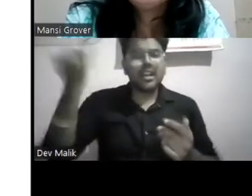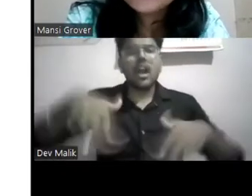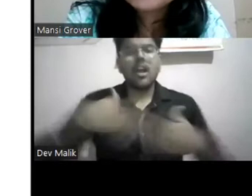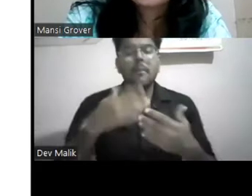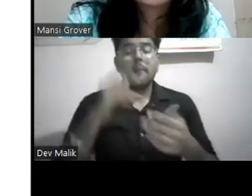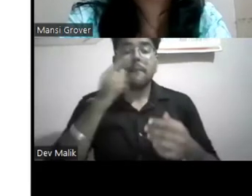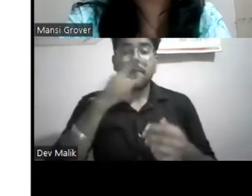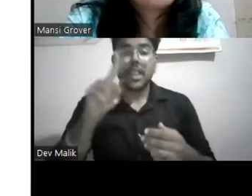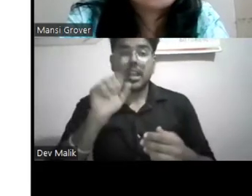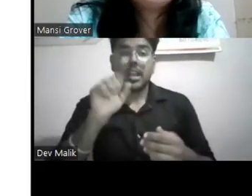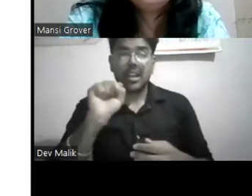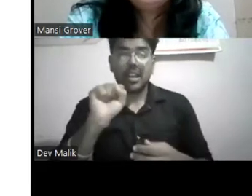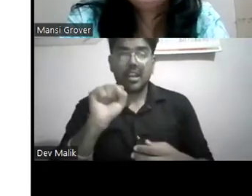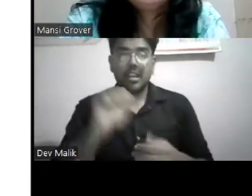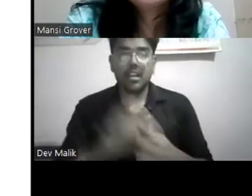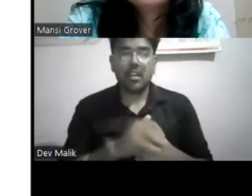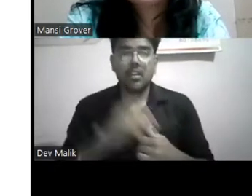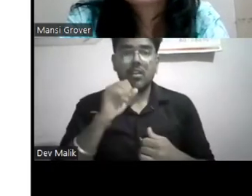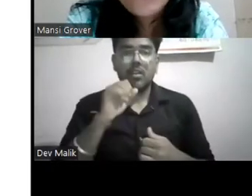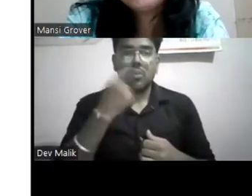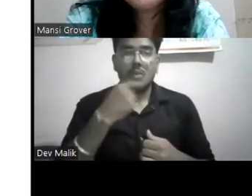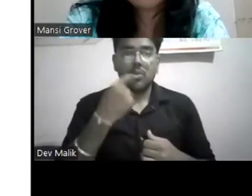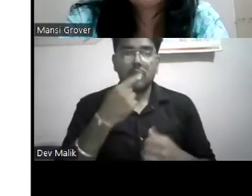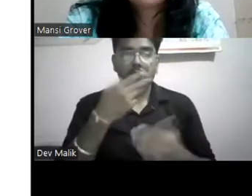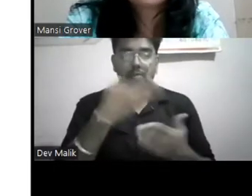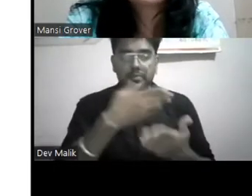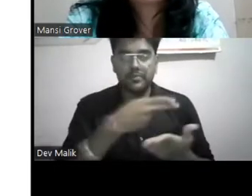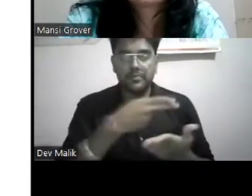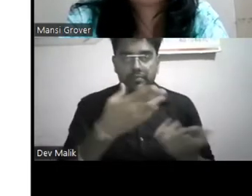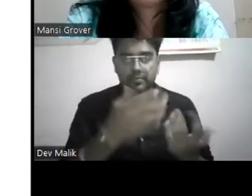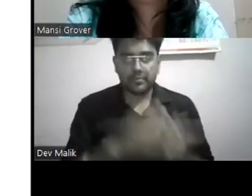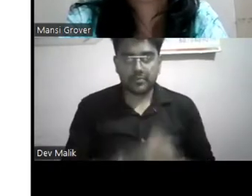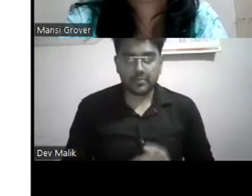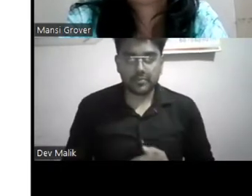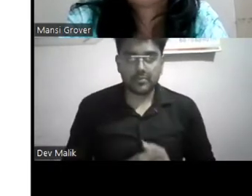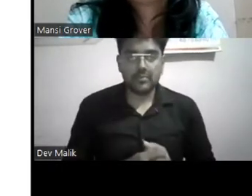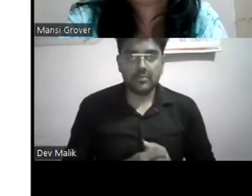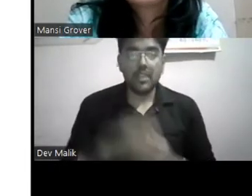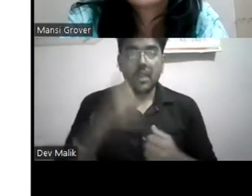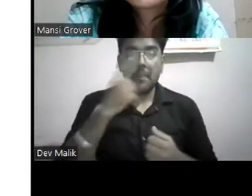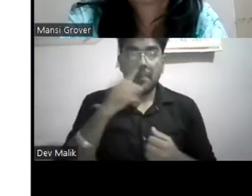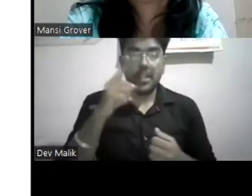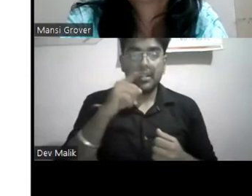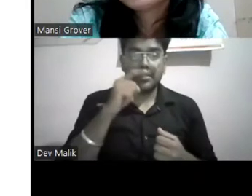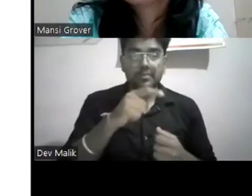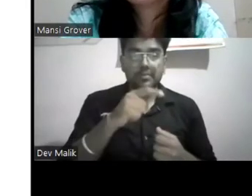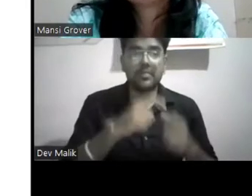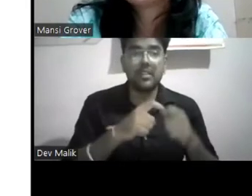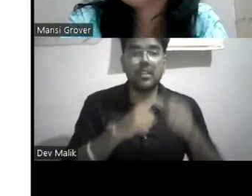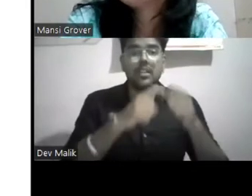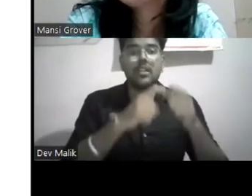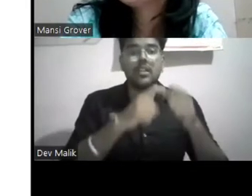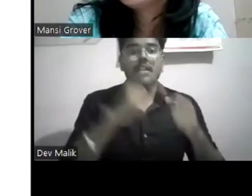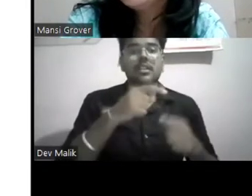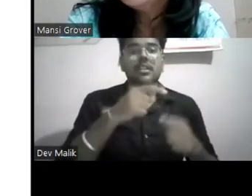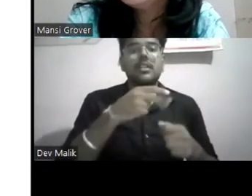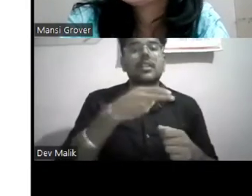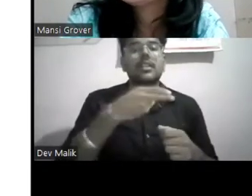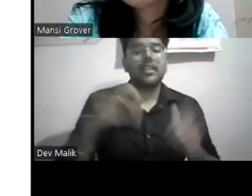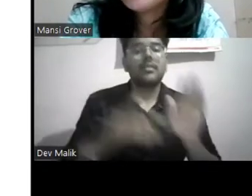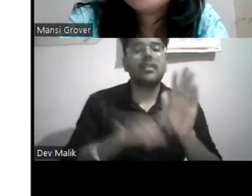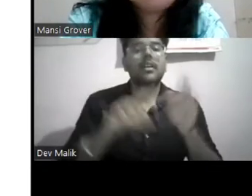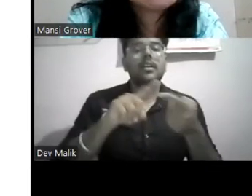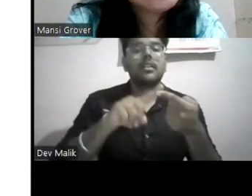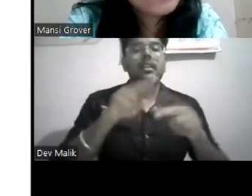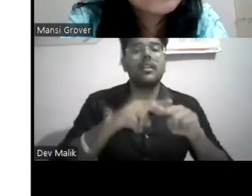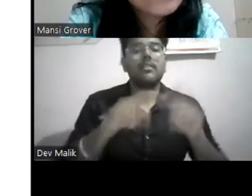the motherhood is faulty. So this faulty motherhood is something which is termed as refrigerator mothers. It's a